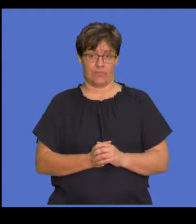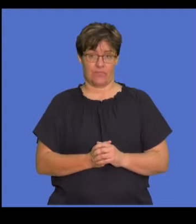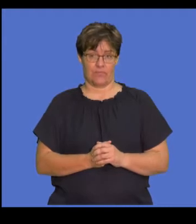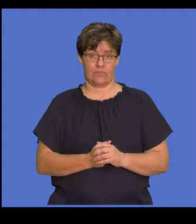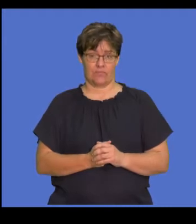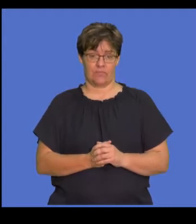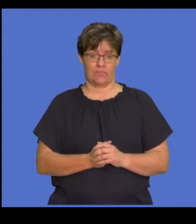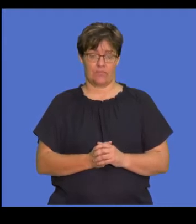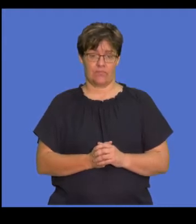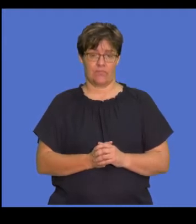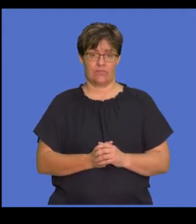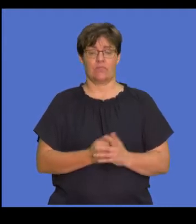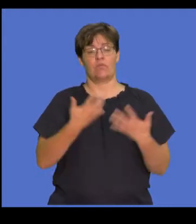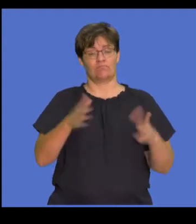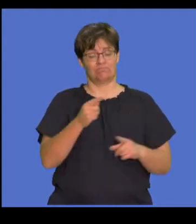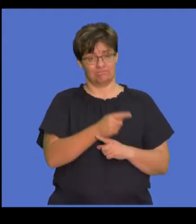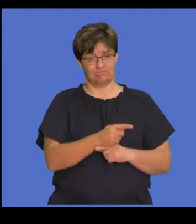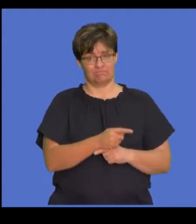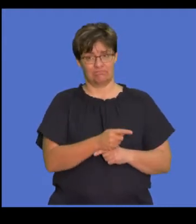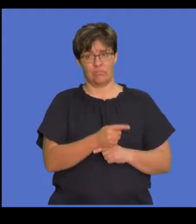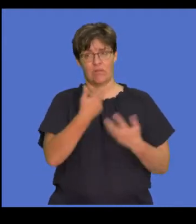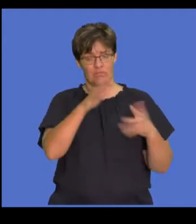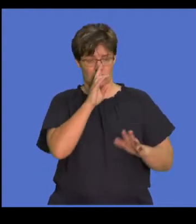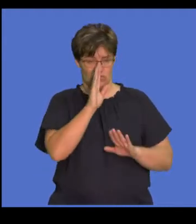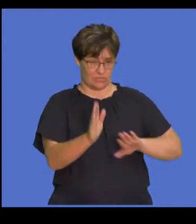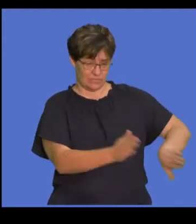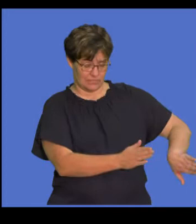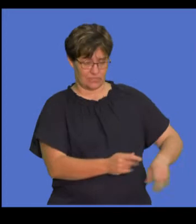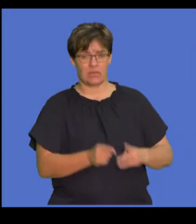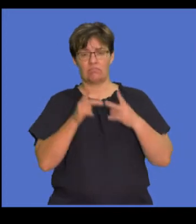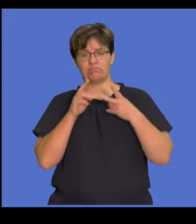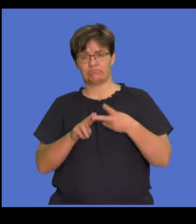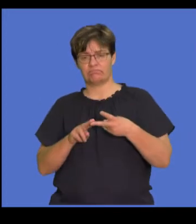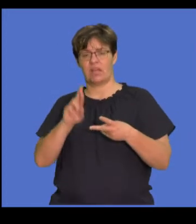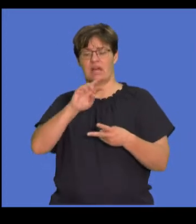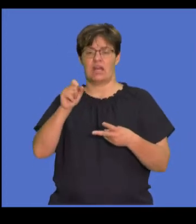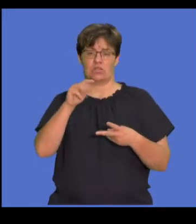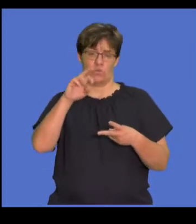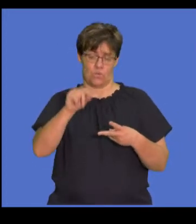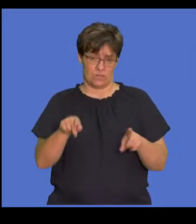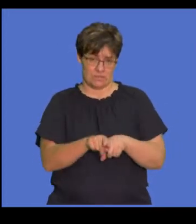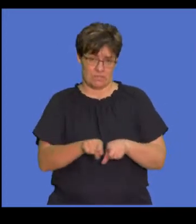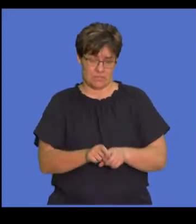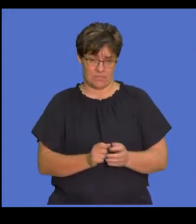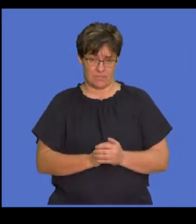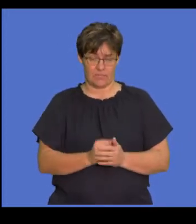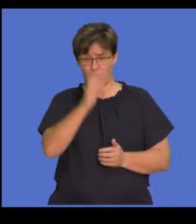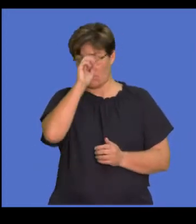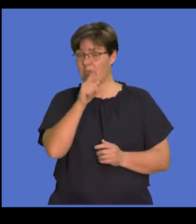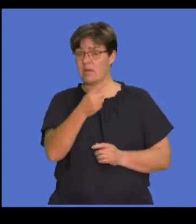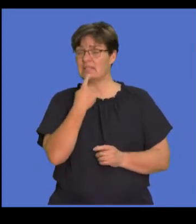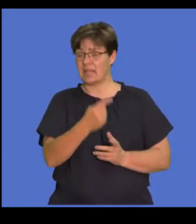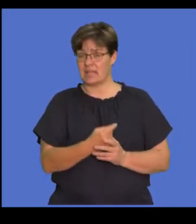Now, with right-angled triangles, you know that's what we've looked at. Let's just look at the ratios as well. Remember I